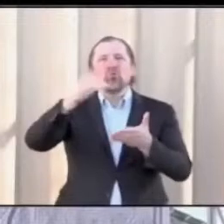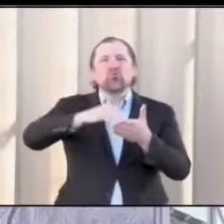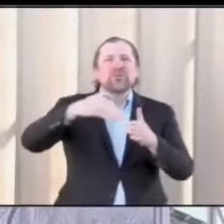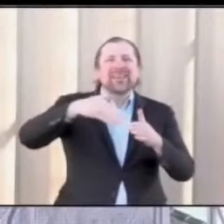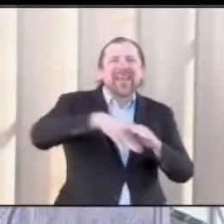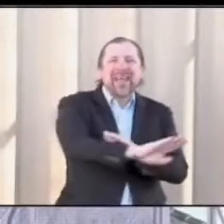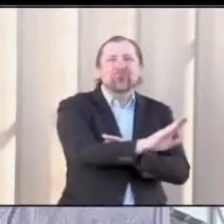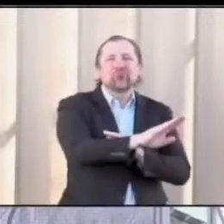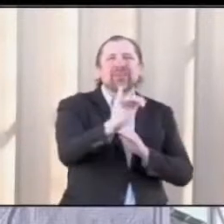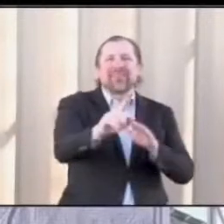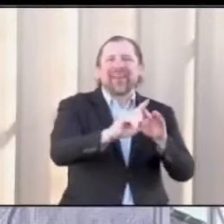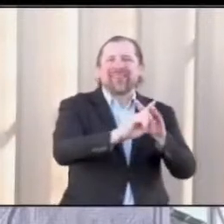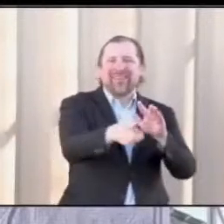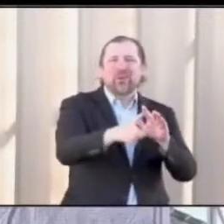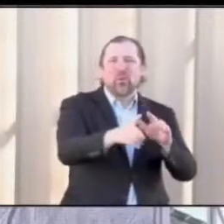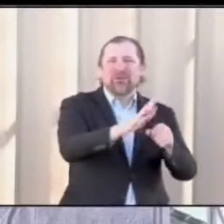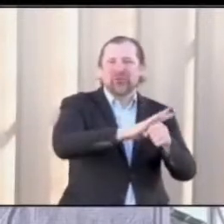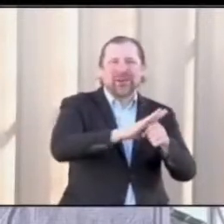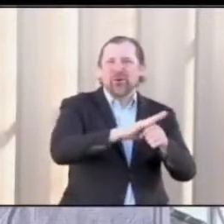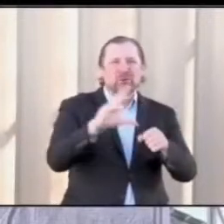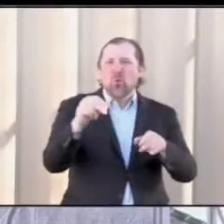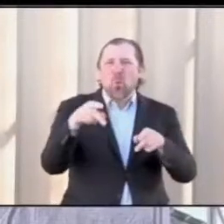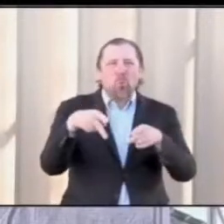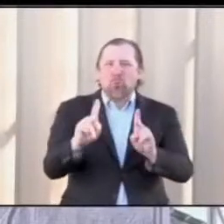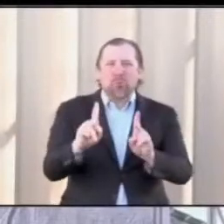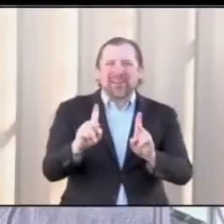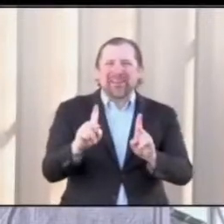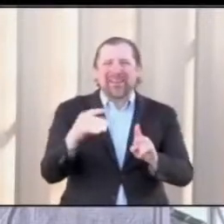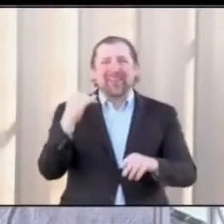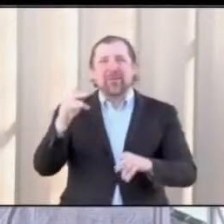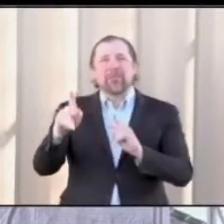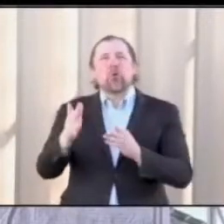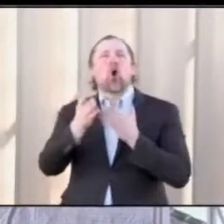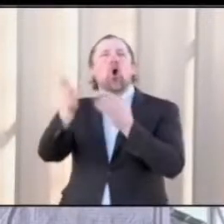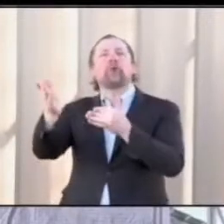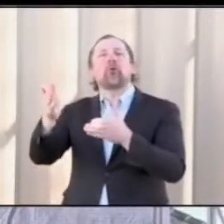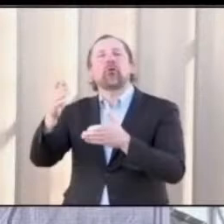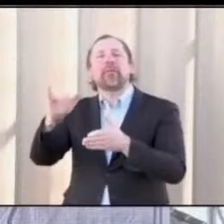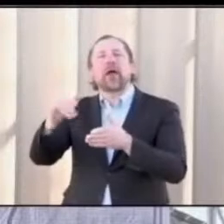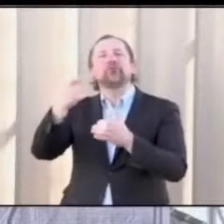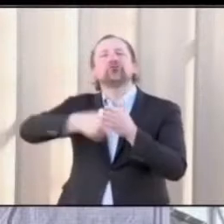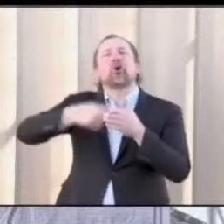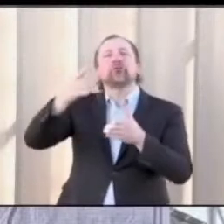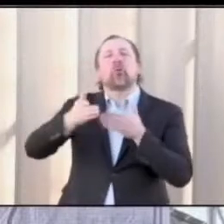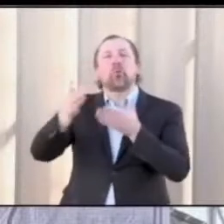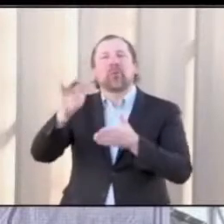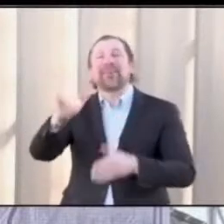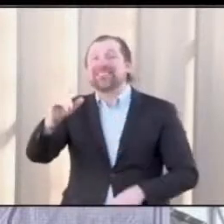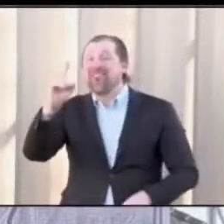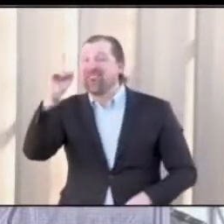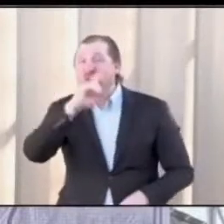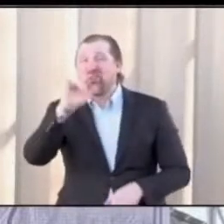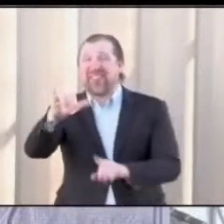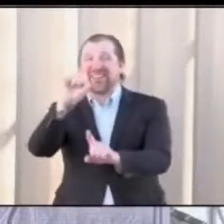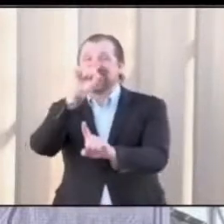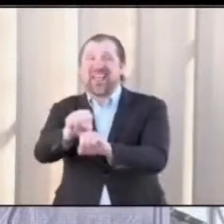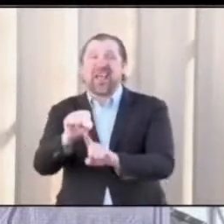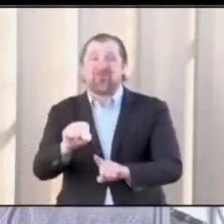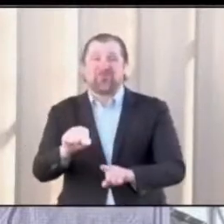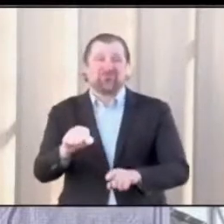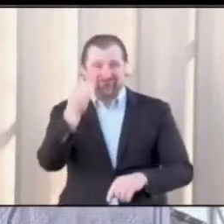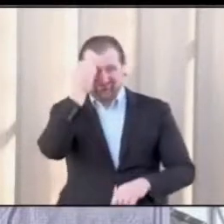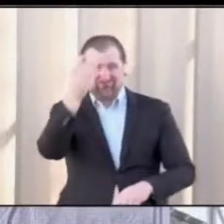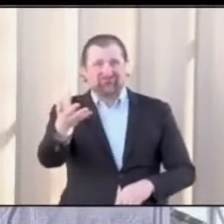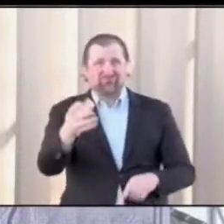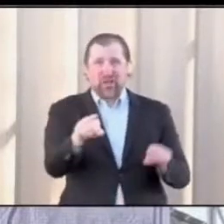into an evacuation zone. Any claims or offers to provide such a permit are false. Additionally, we are